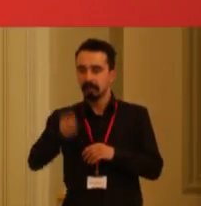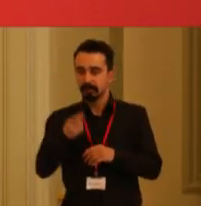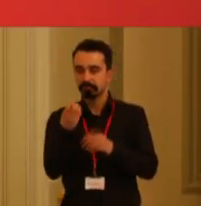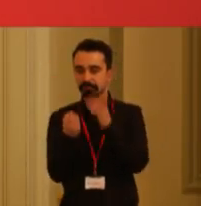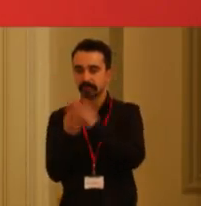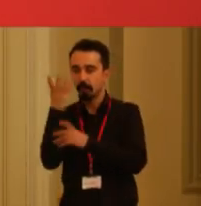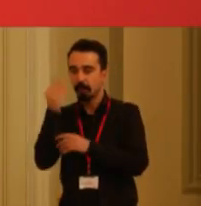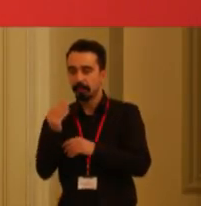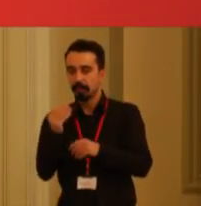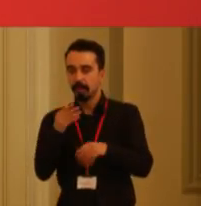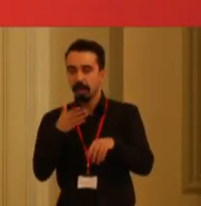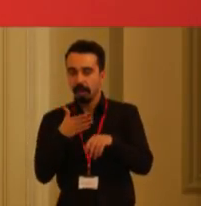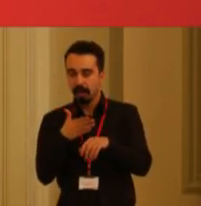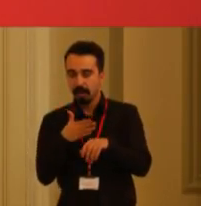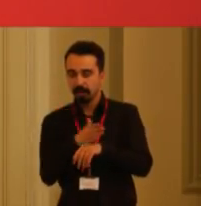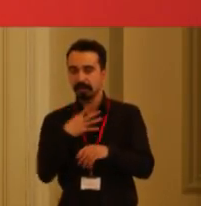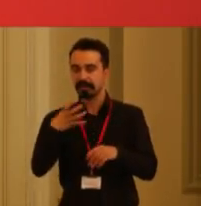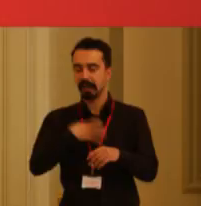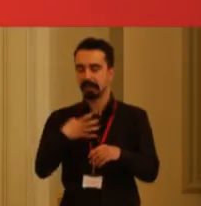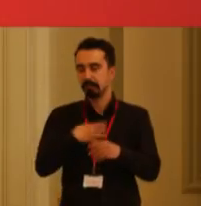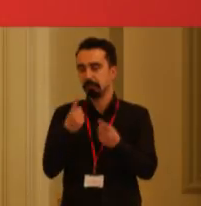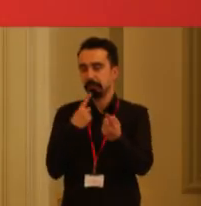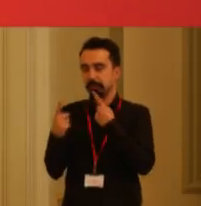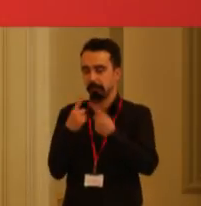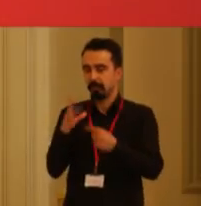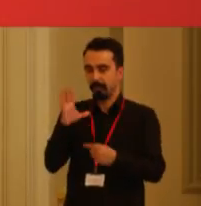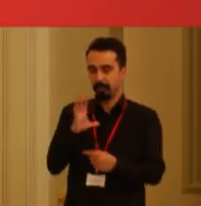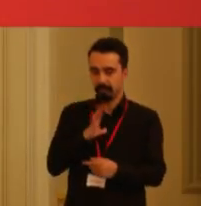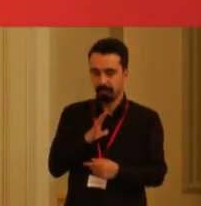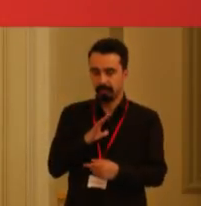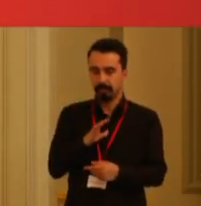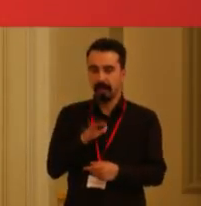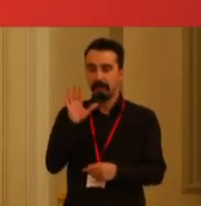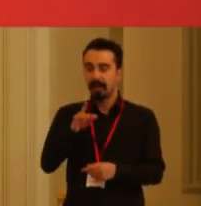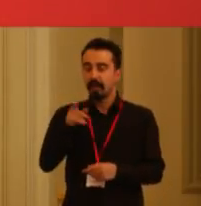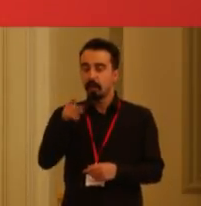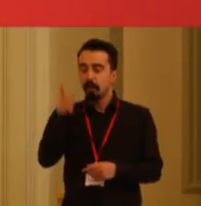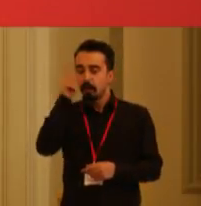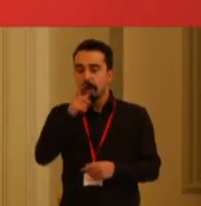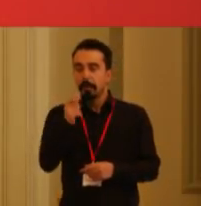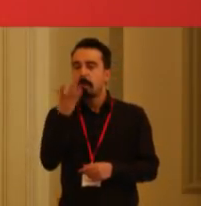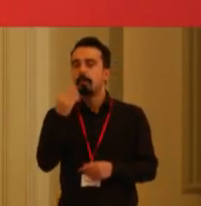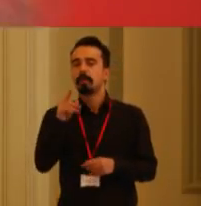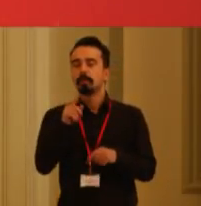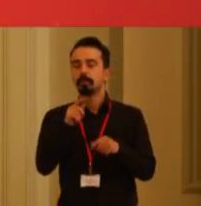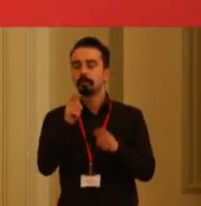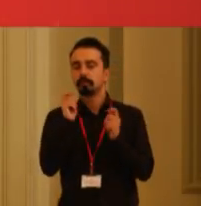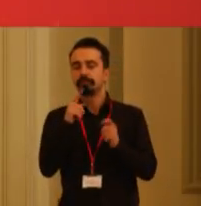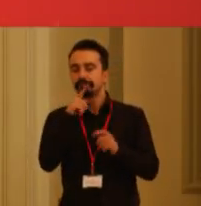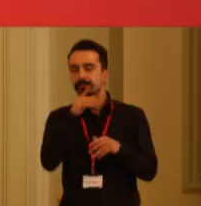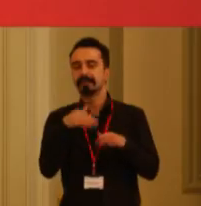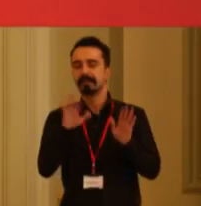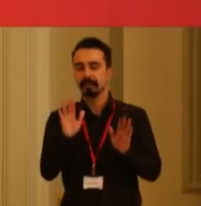financial grant as a means of making your dreams come true. And it speaks for itself, doesn't it? It doesn't have to be